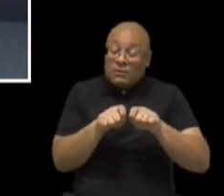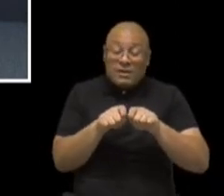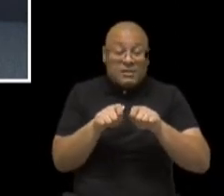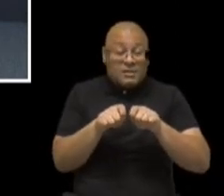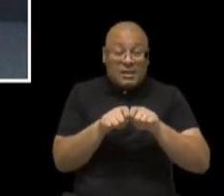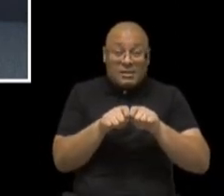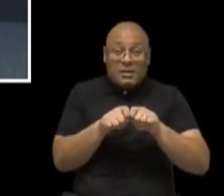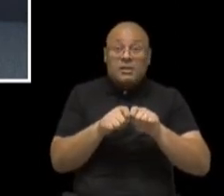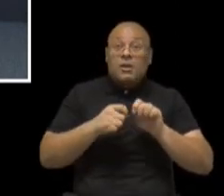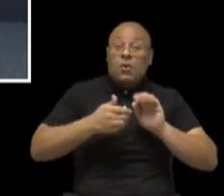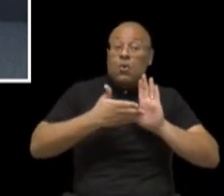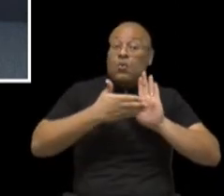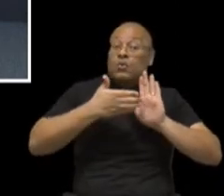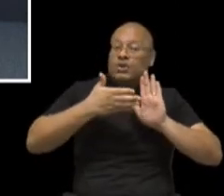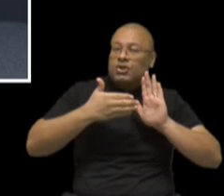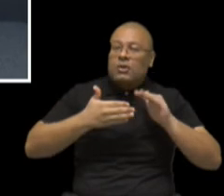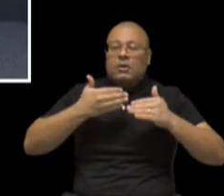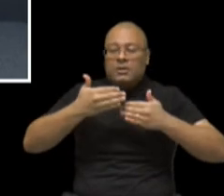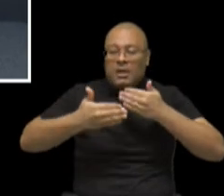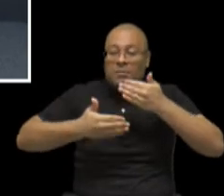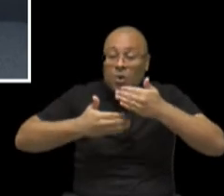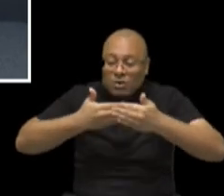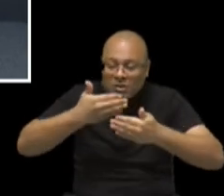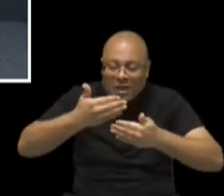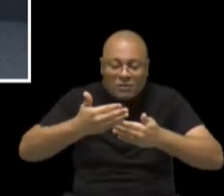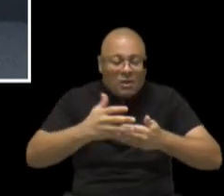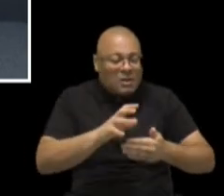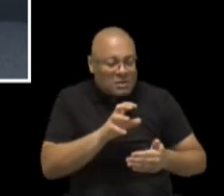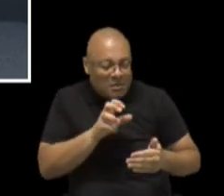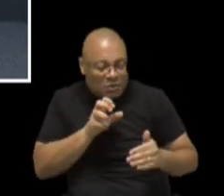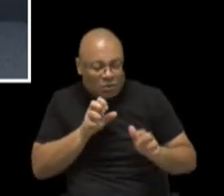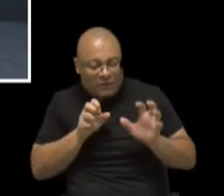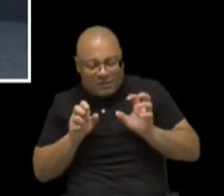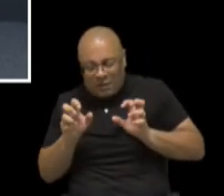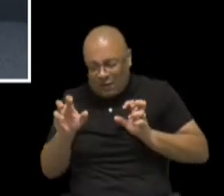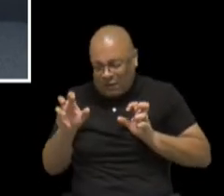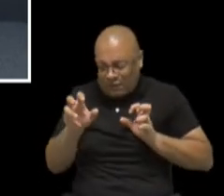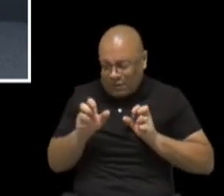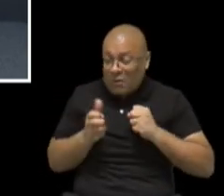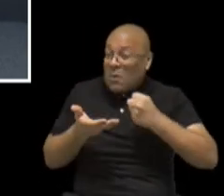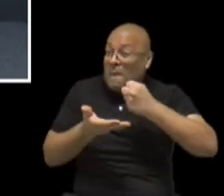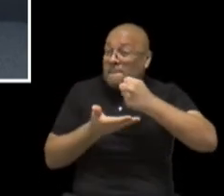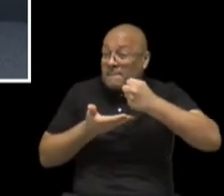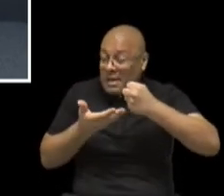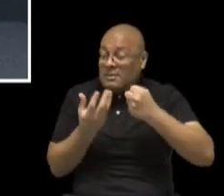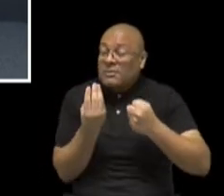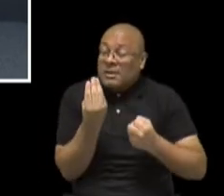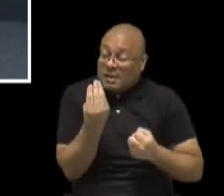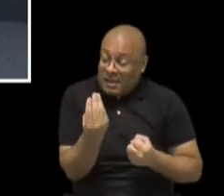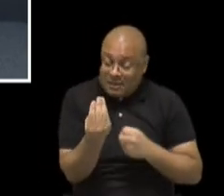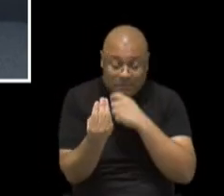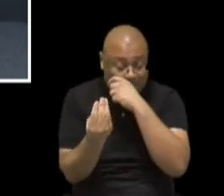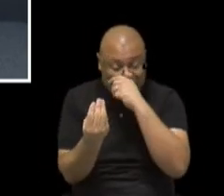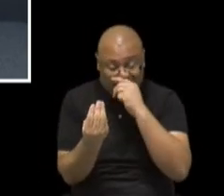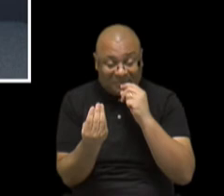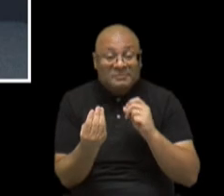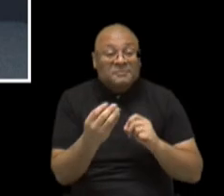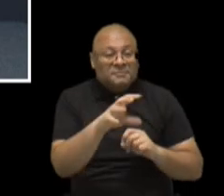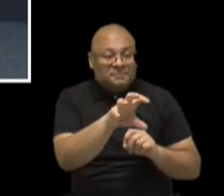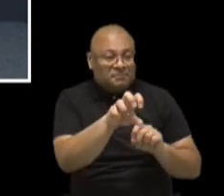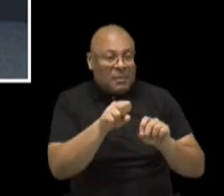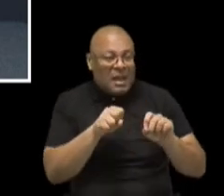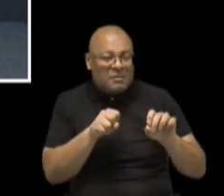the process of the contamination. So basically we gave some inputs from